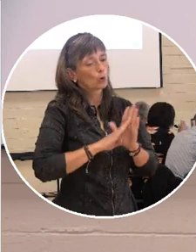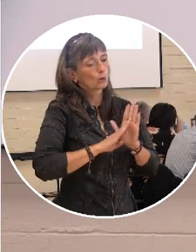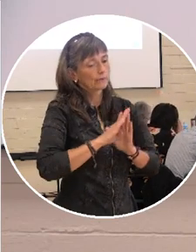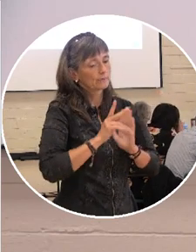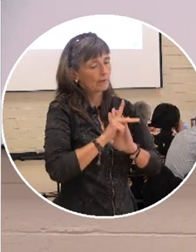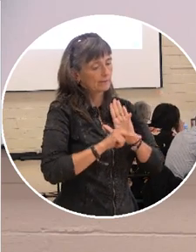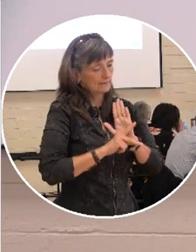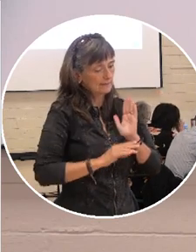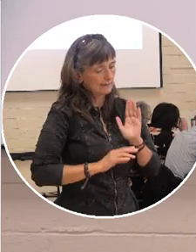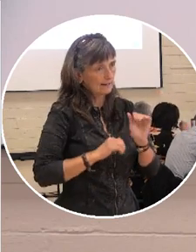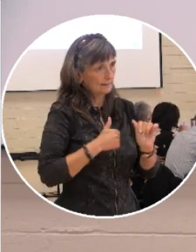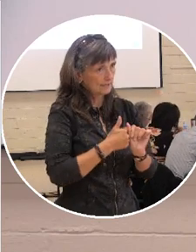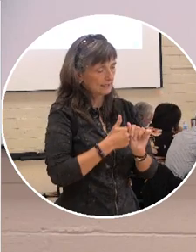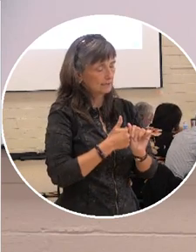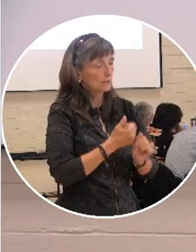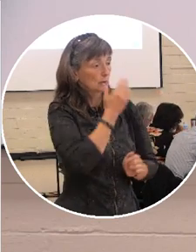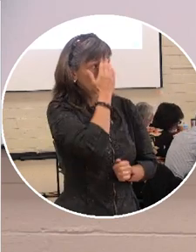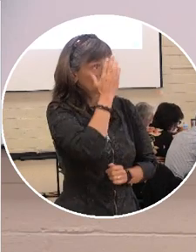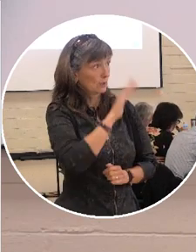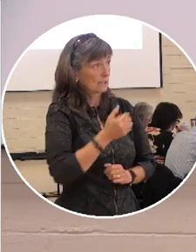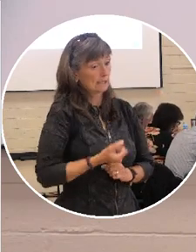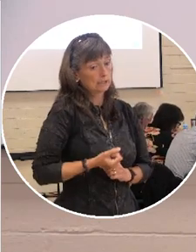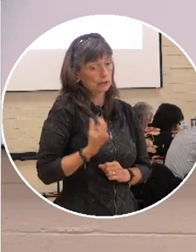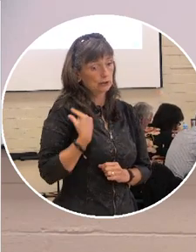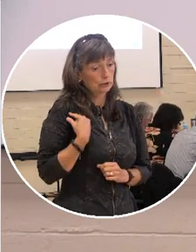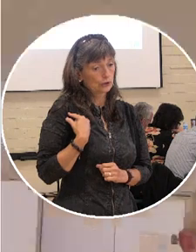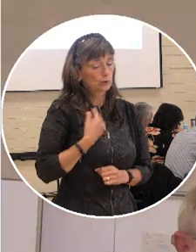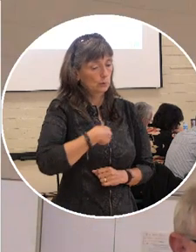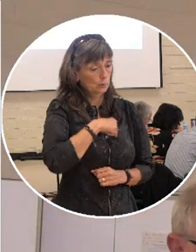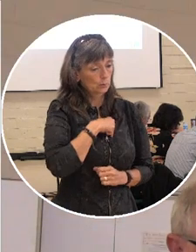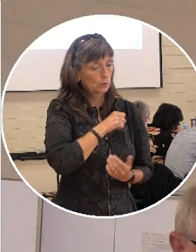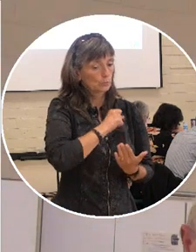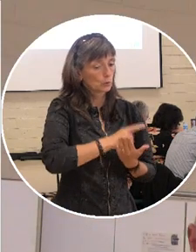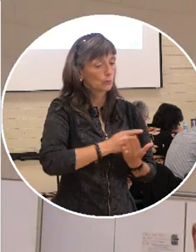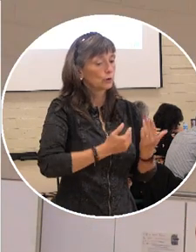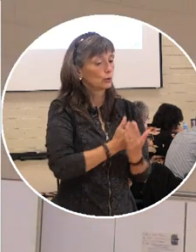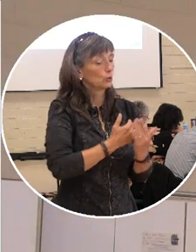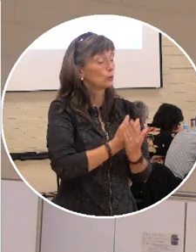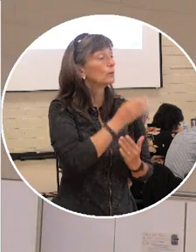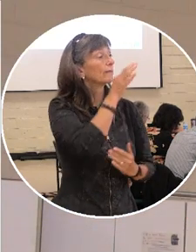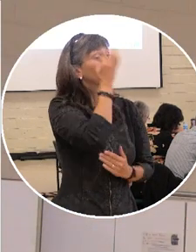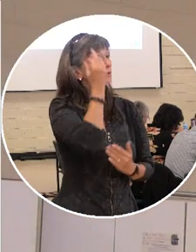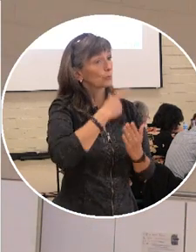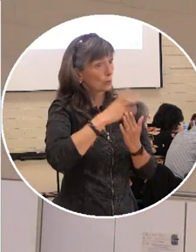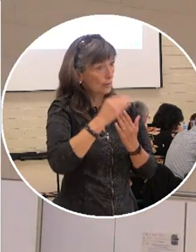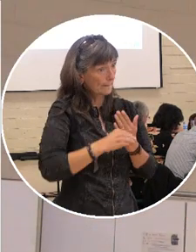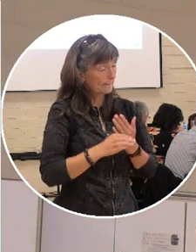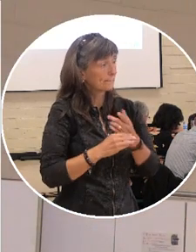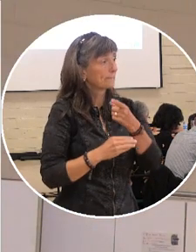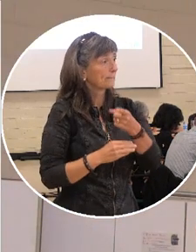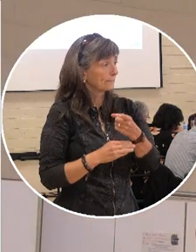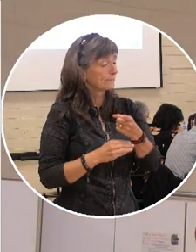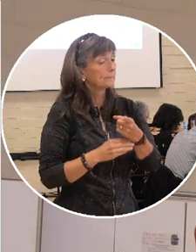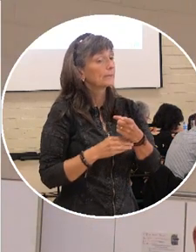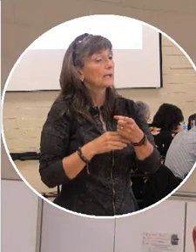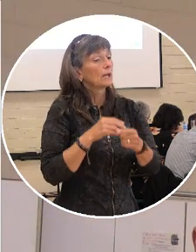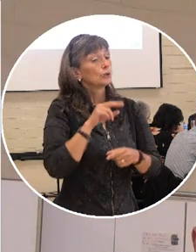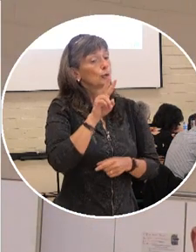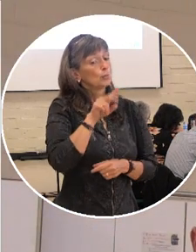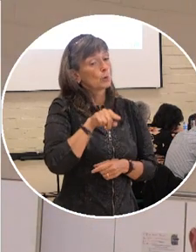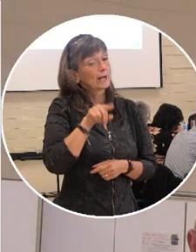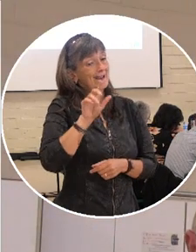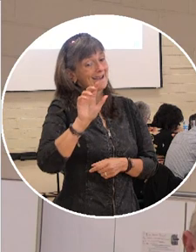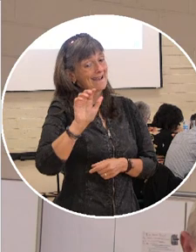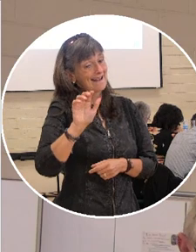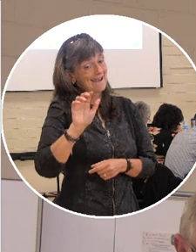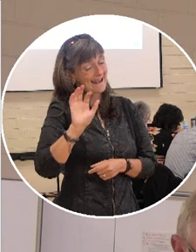And as you know, last year we approved a new French program. And in Regulation 2.8, it